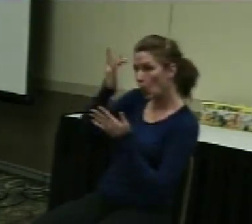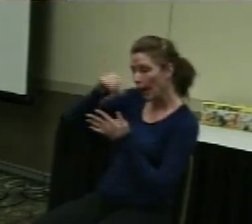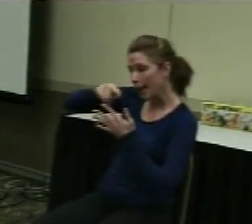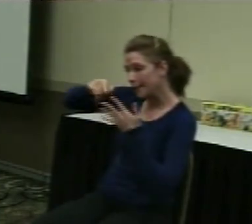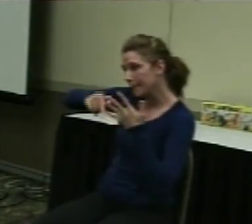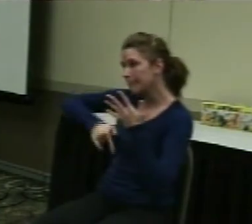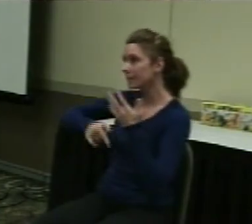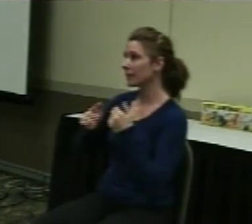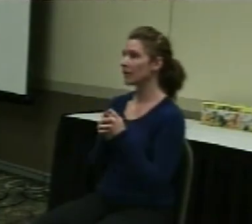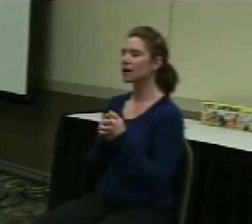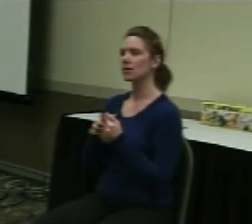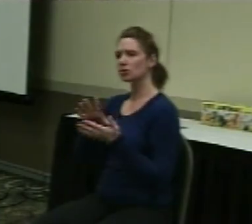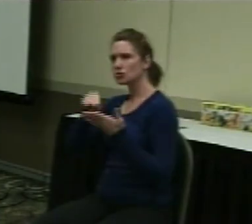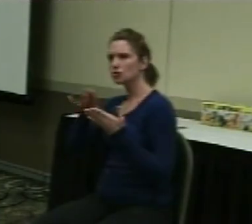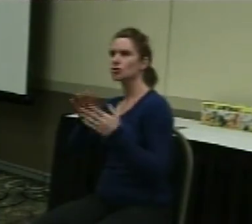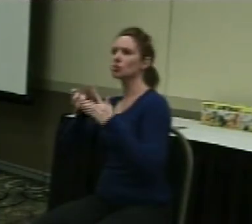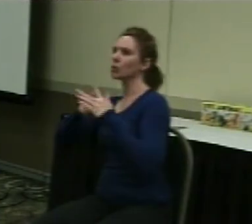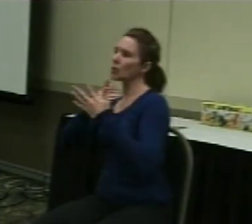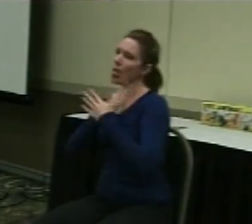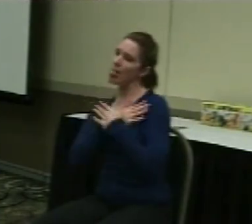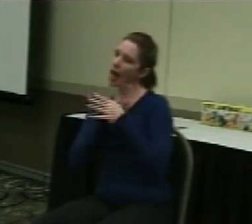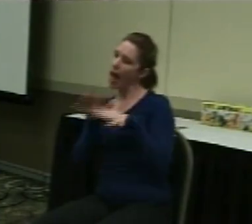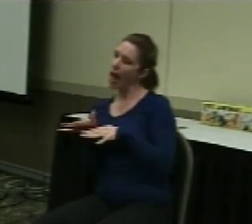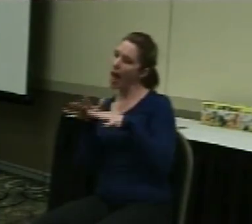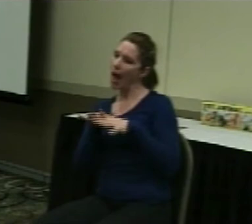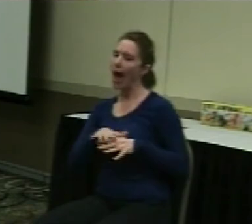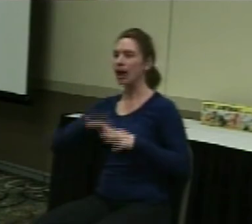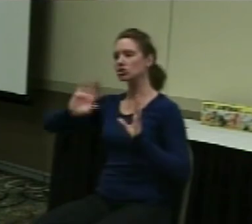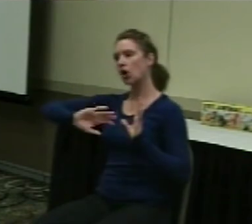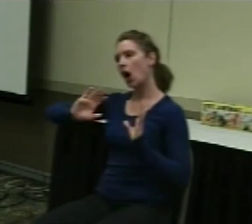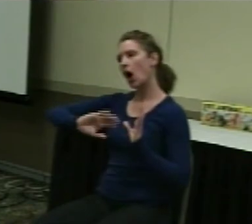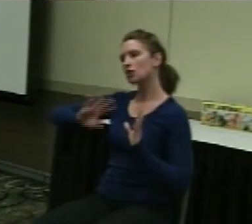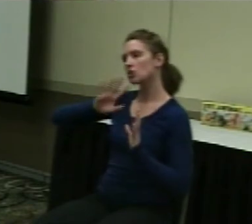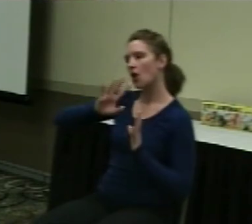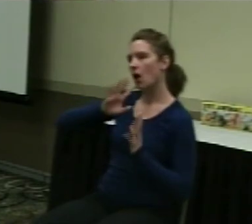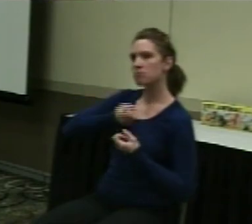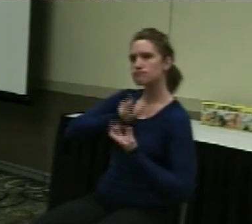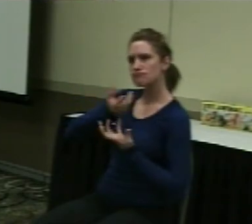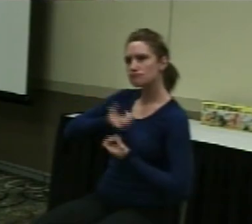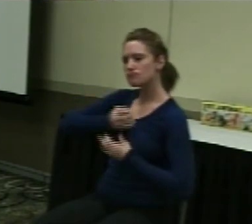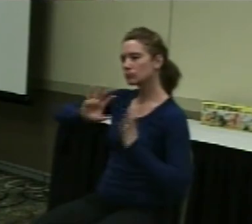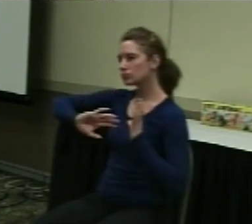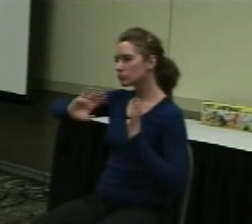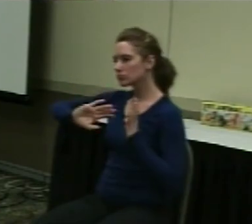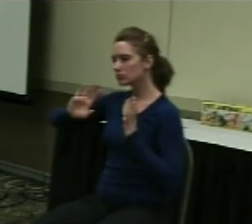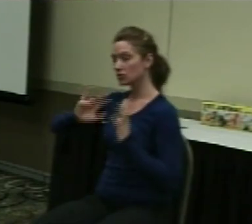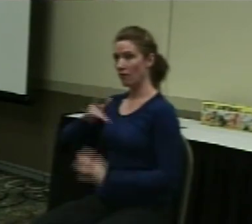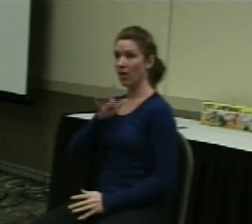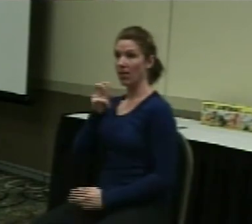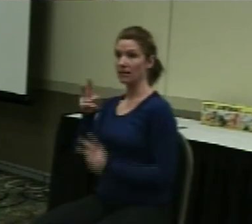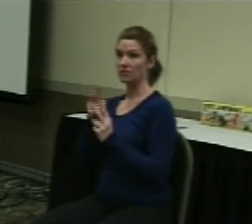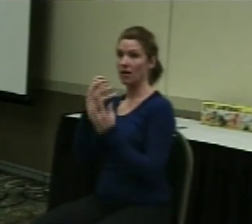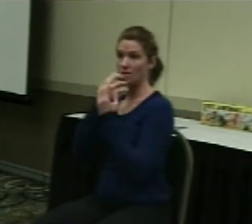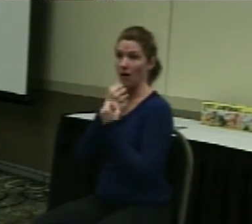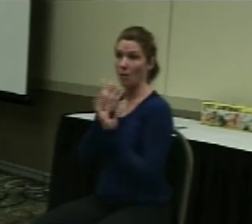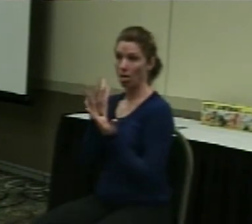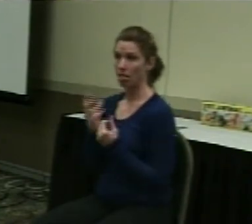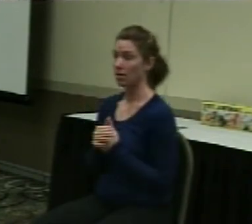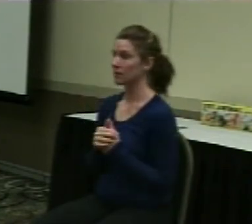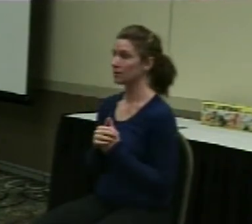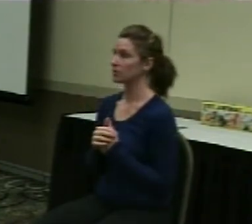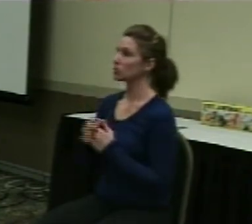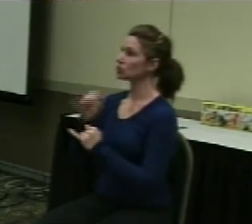like? They relax and they start really talking, and I find that very valuable. So